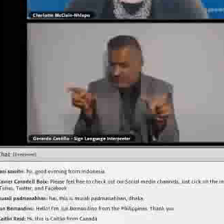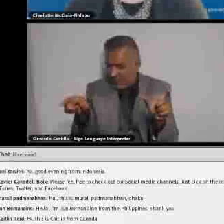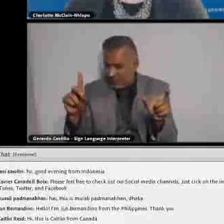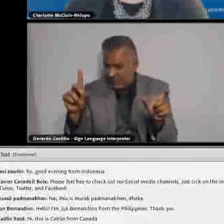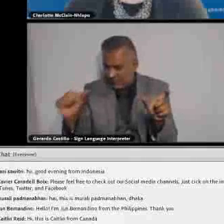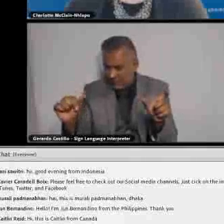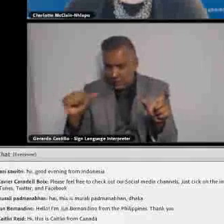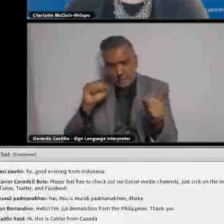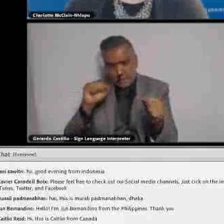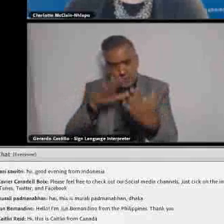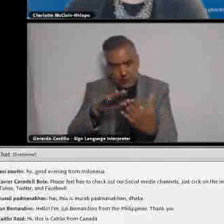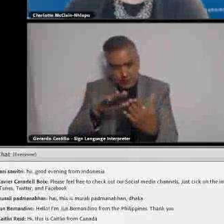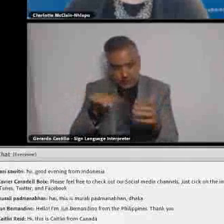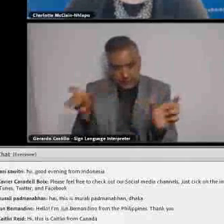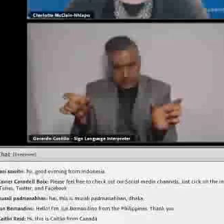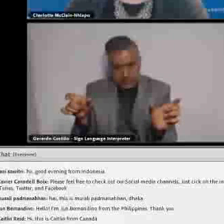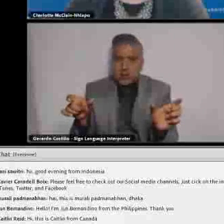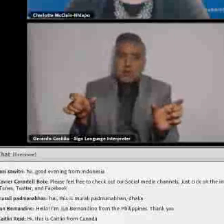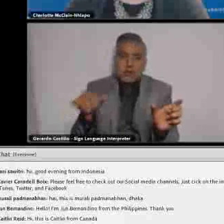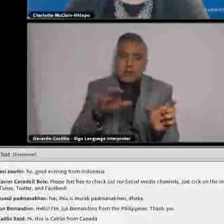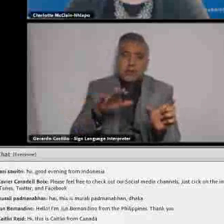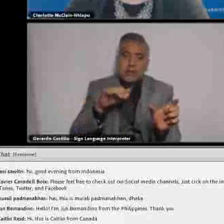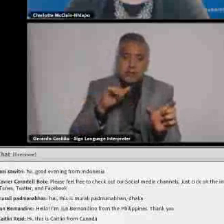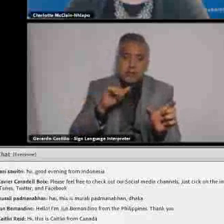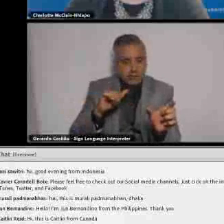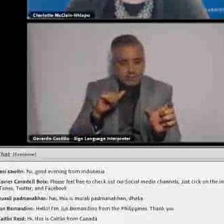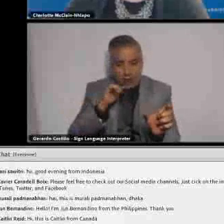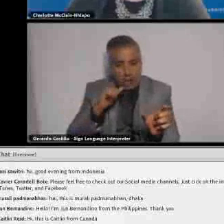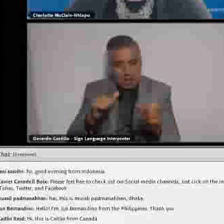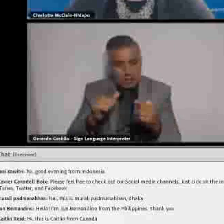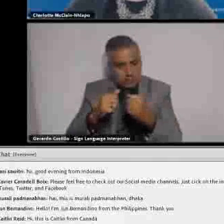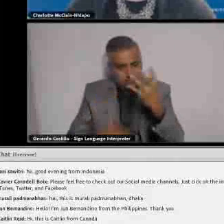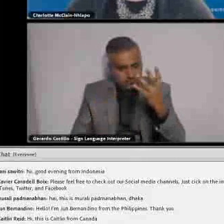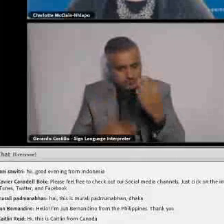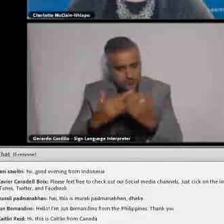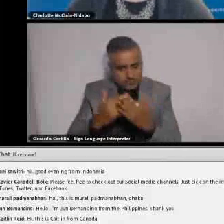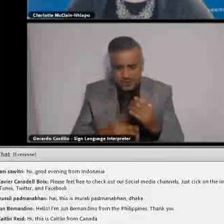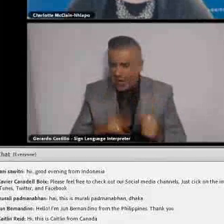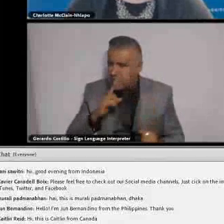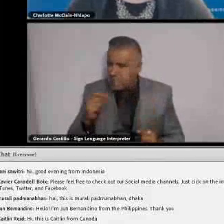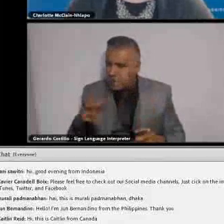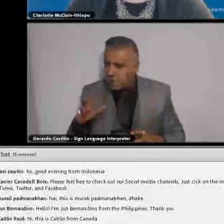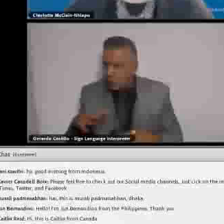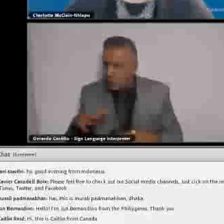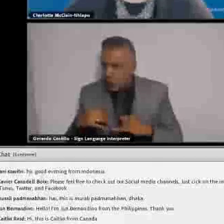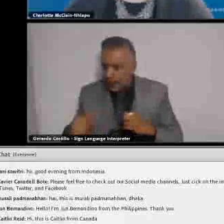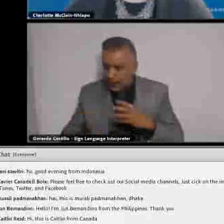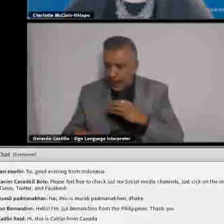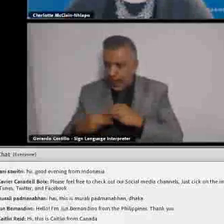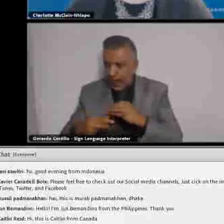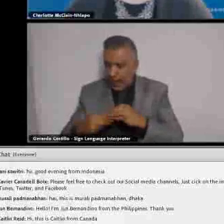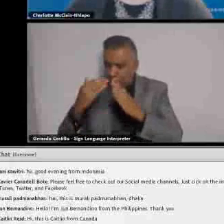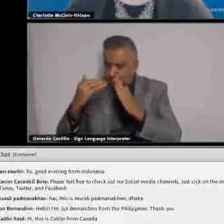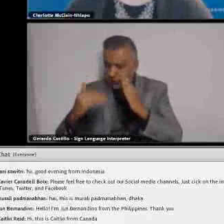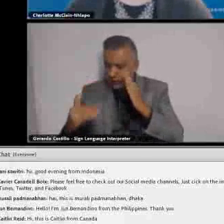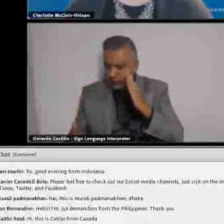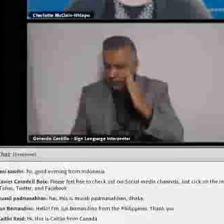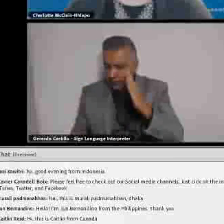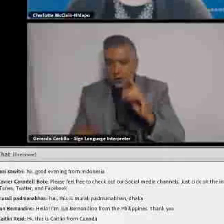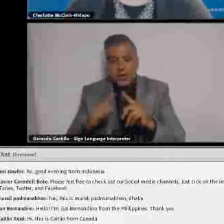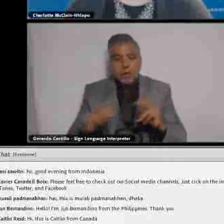And this is certainly not an exhaustive list. I'm sure many of you online can add to this. But